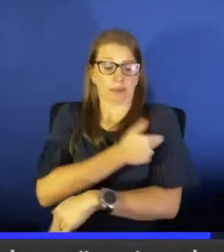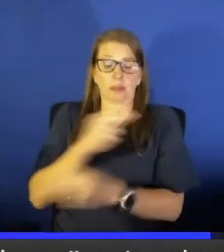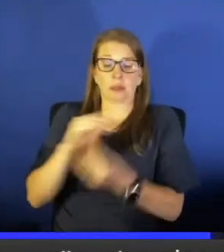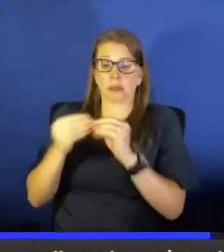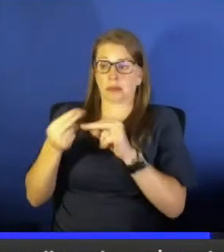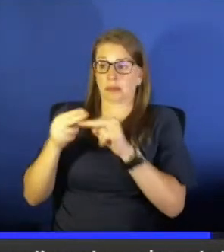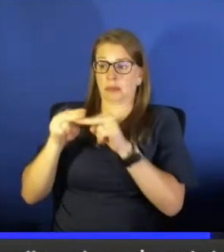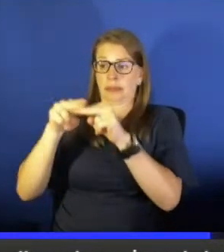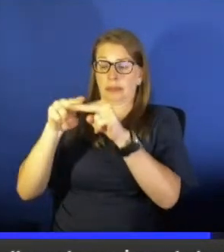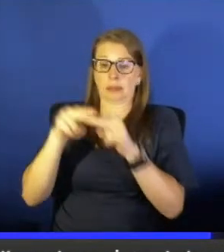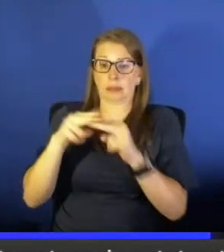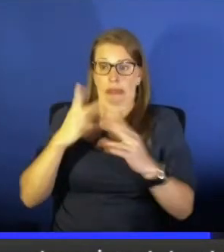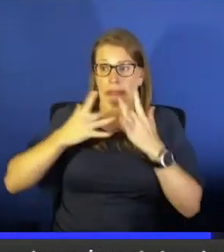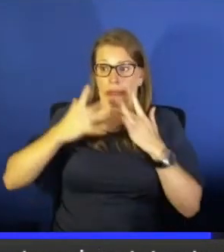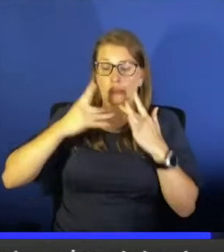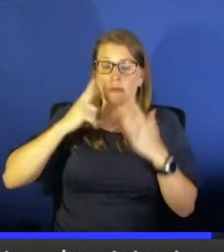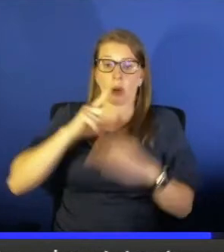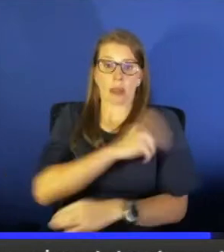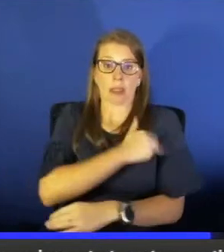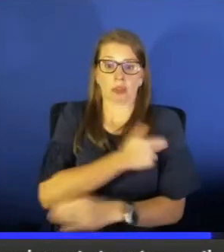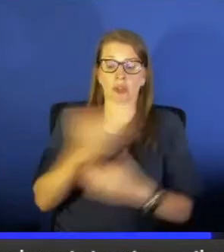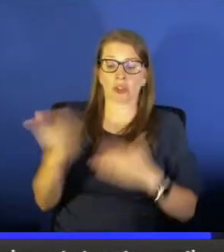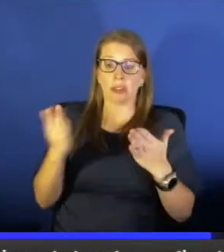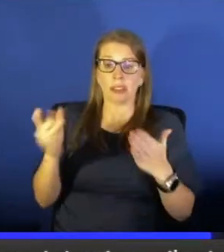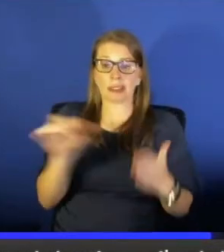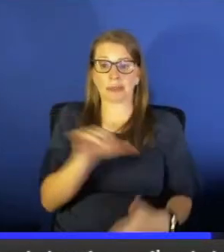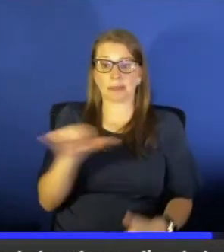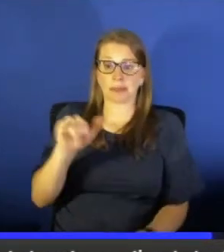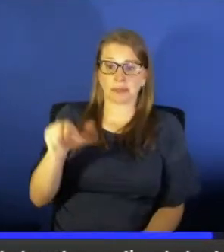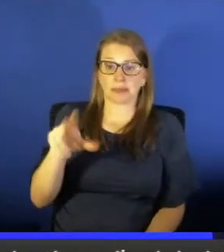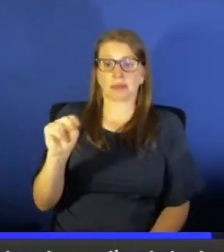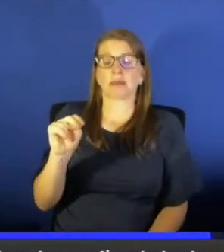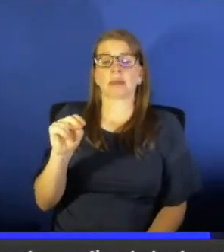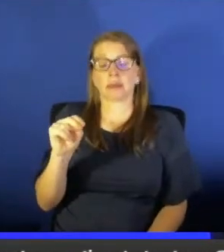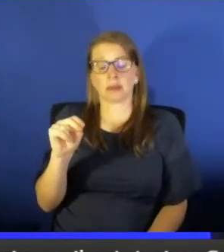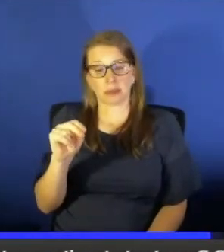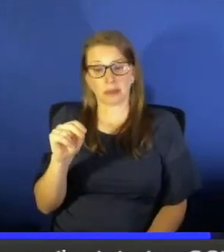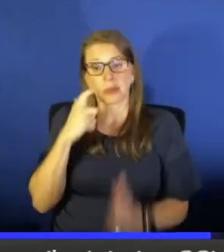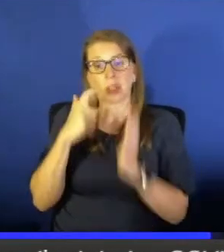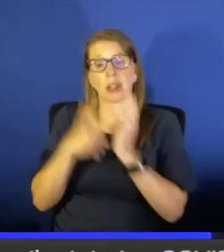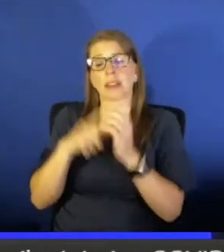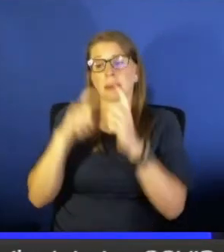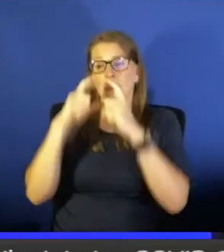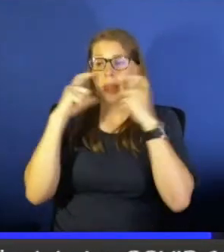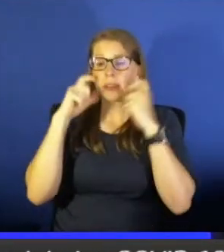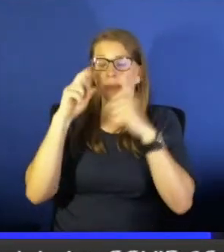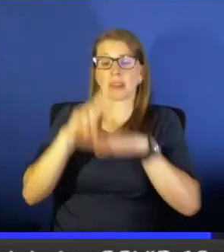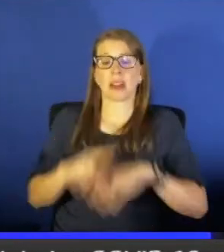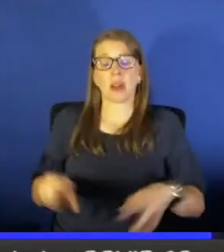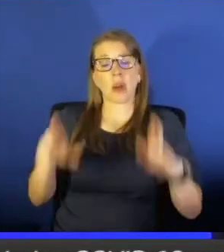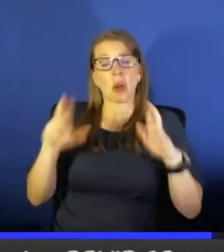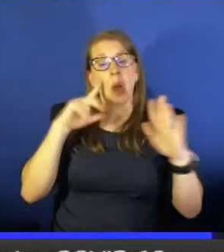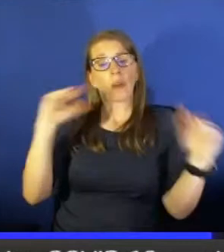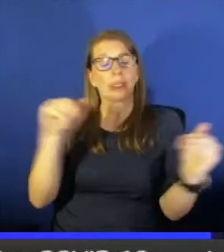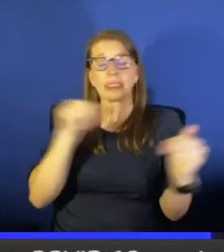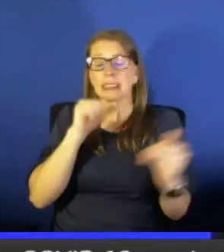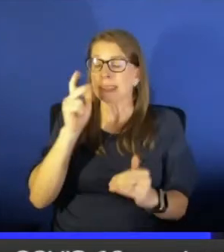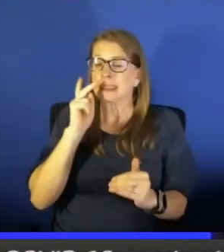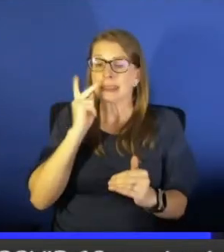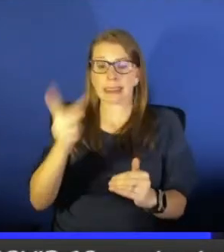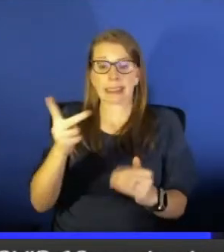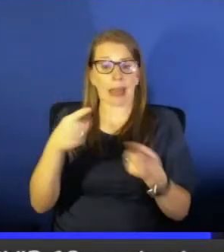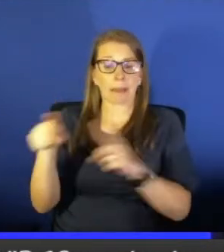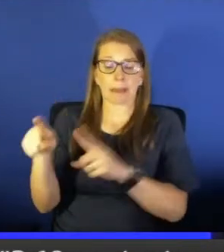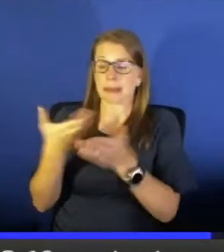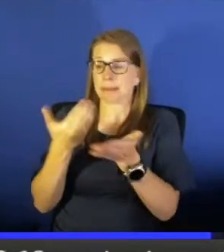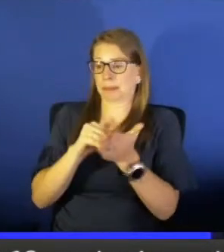hospital services like we were in January, I think then we're going to see masks go back on. But cross our fingers, we're not going to see that because there is a